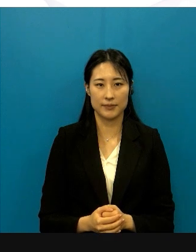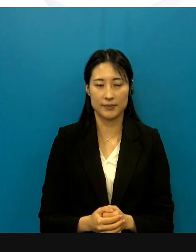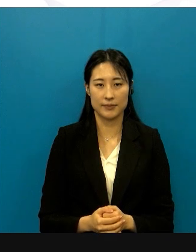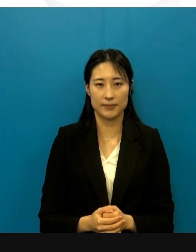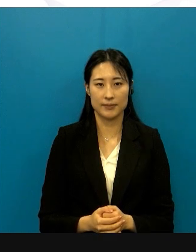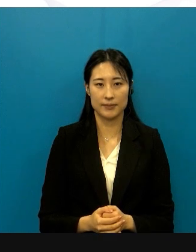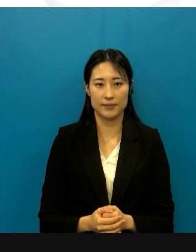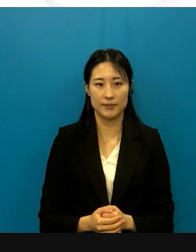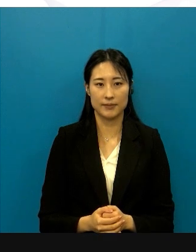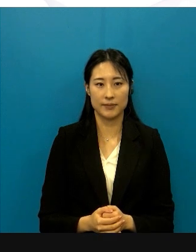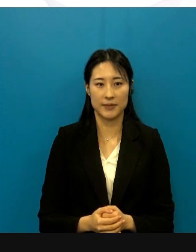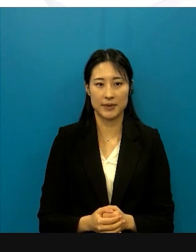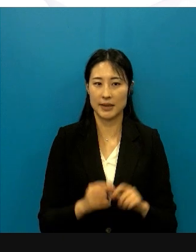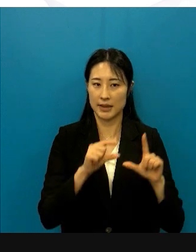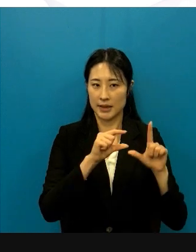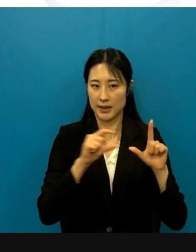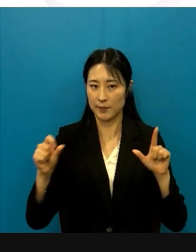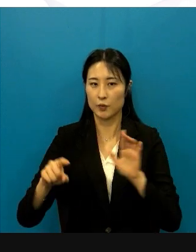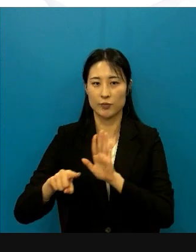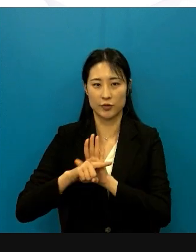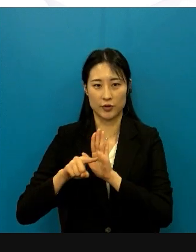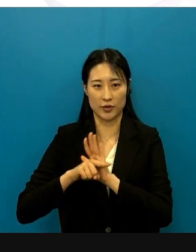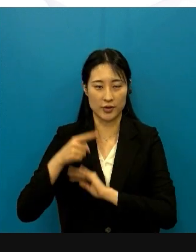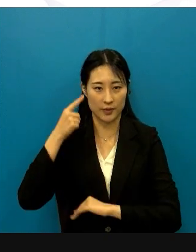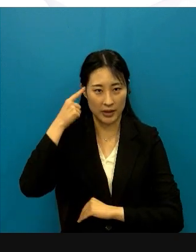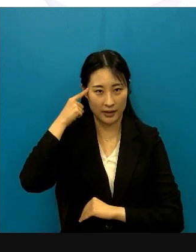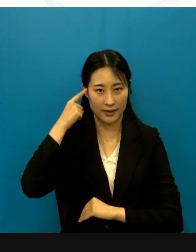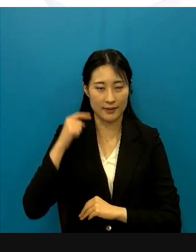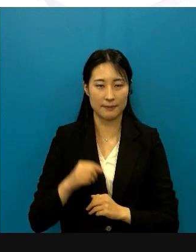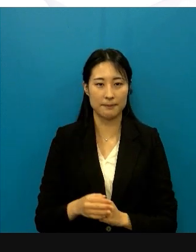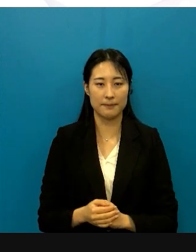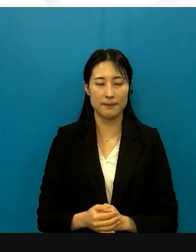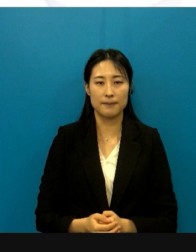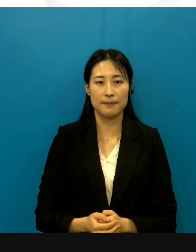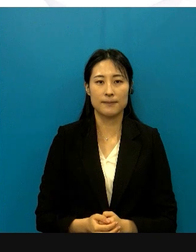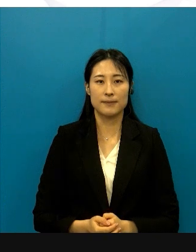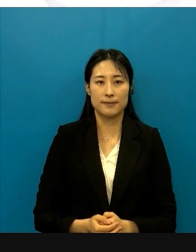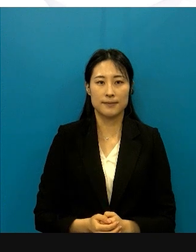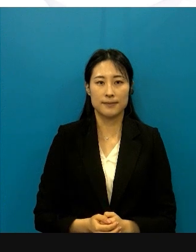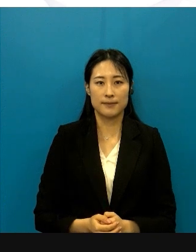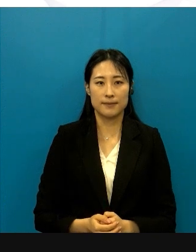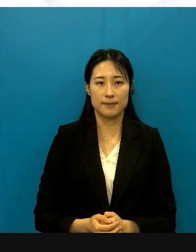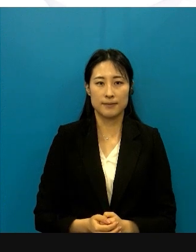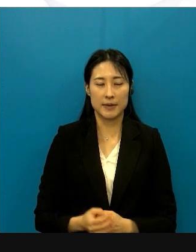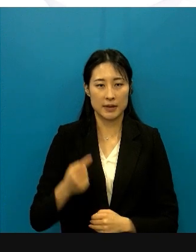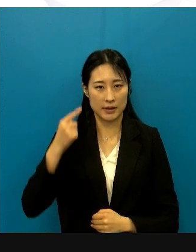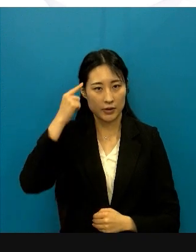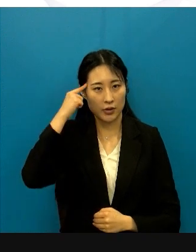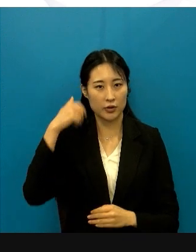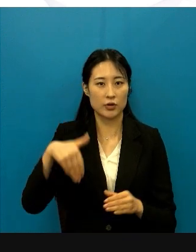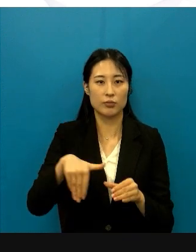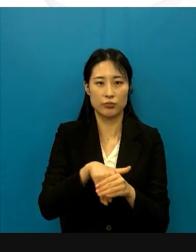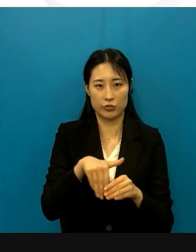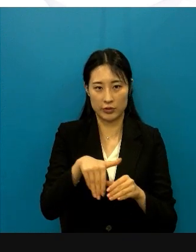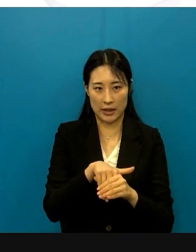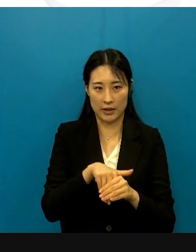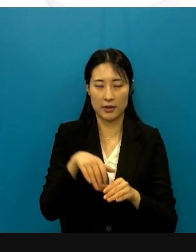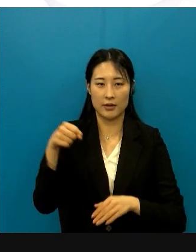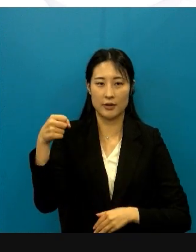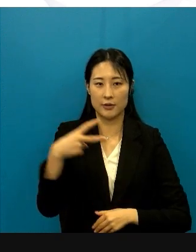considered alarming psycho, cultural, and social issues of Japanese society today.